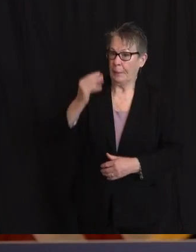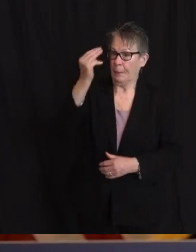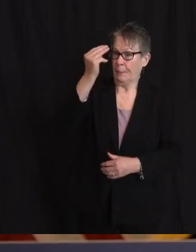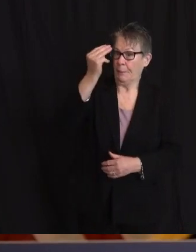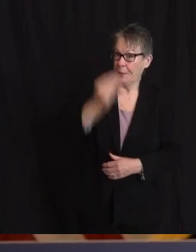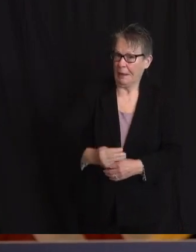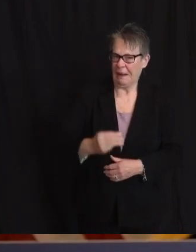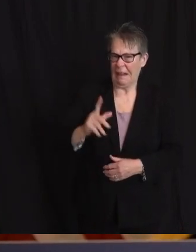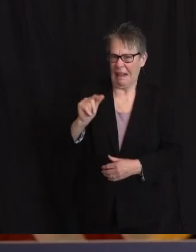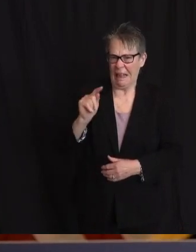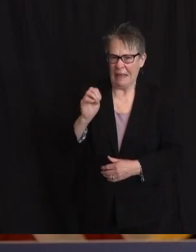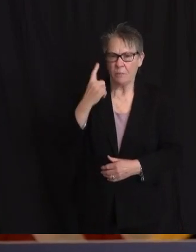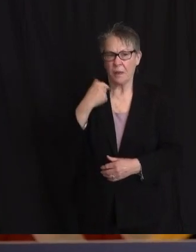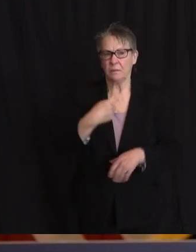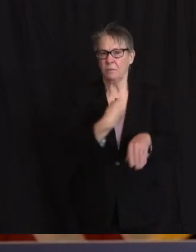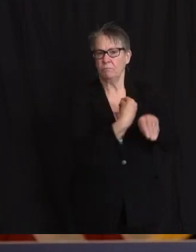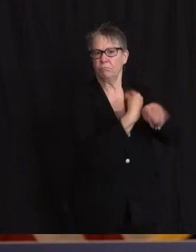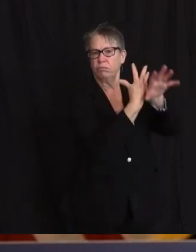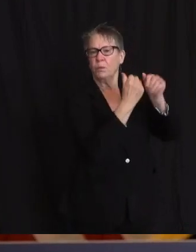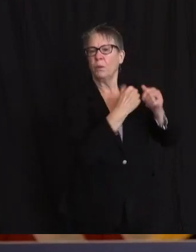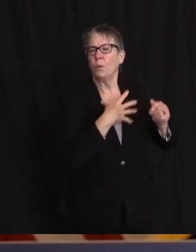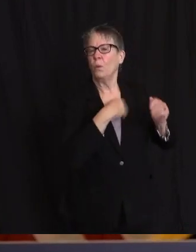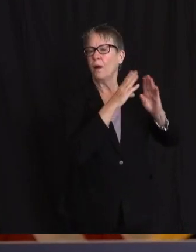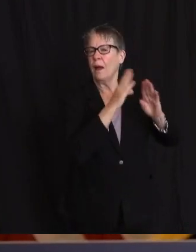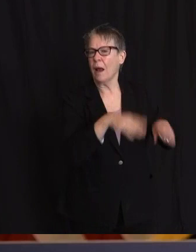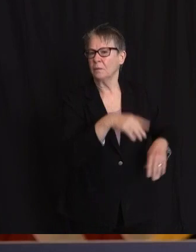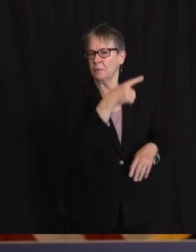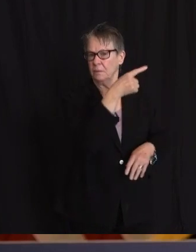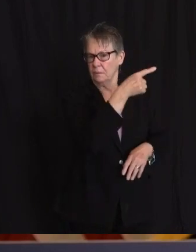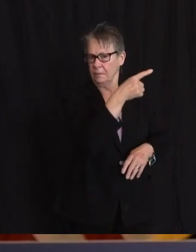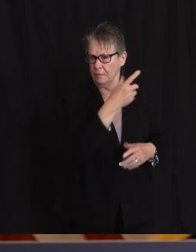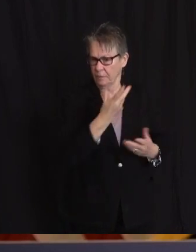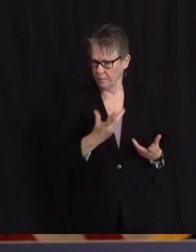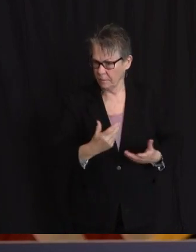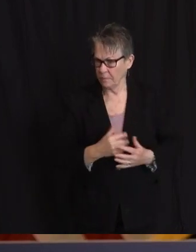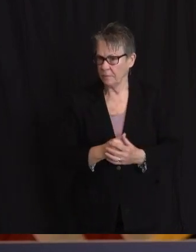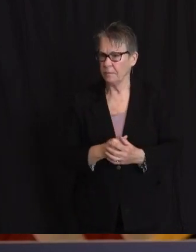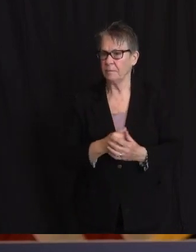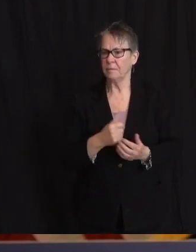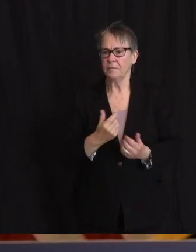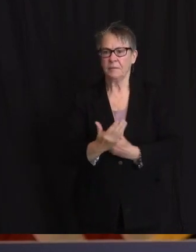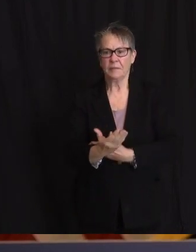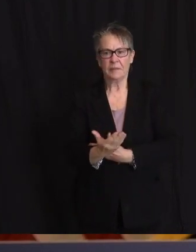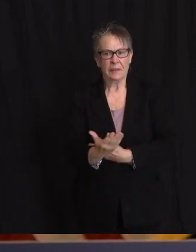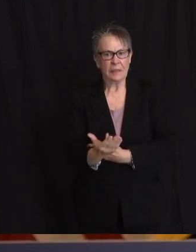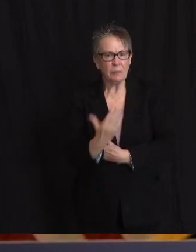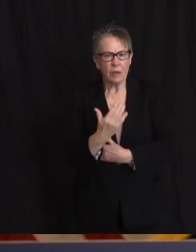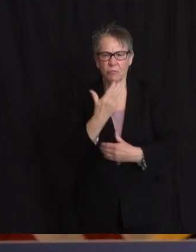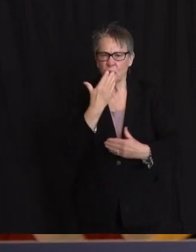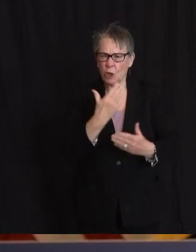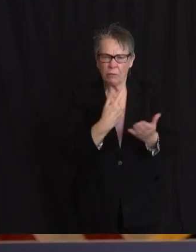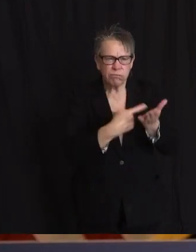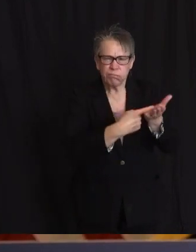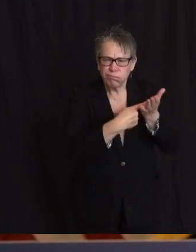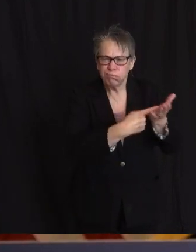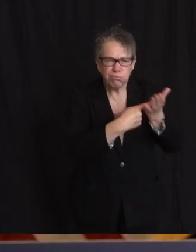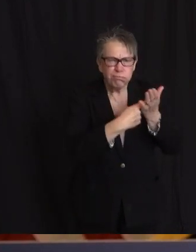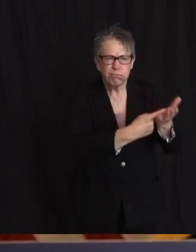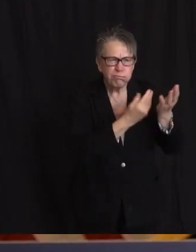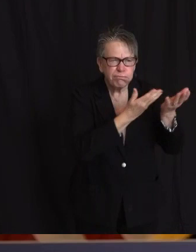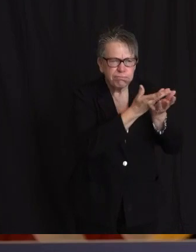House, which was, I thought, a good, productive conversation, but it went on as they have been. So thanks